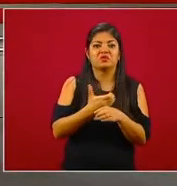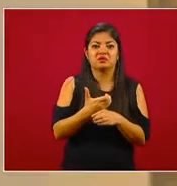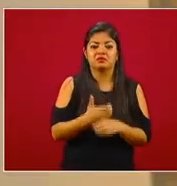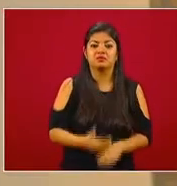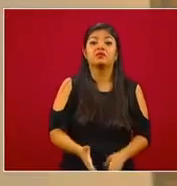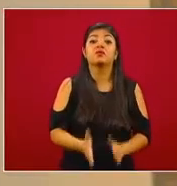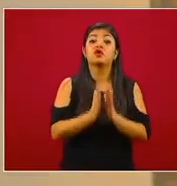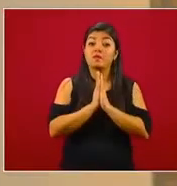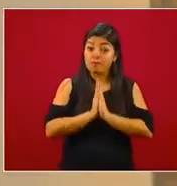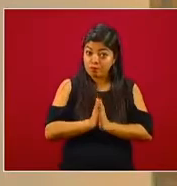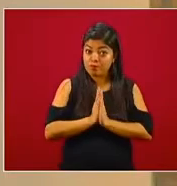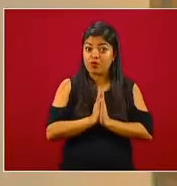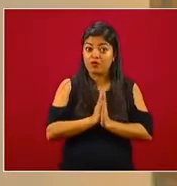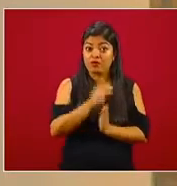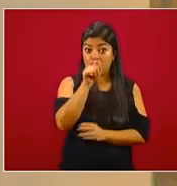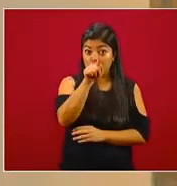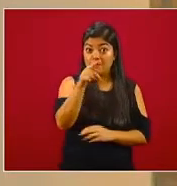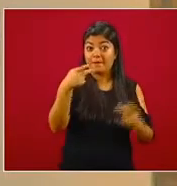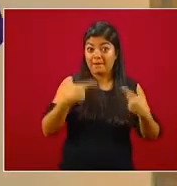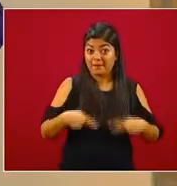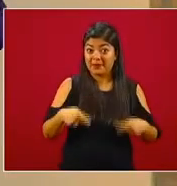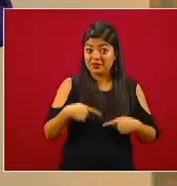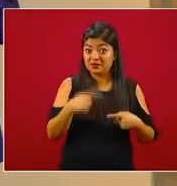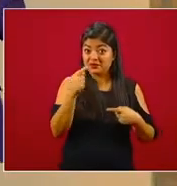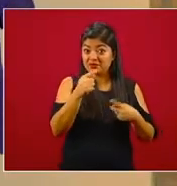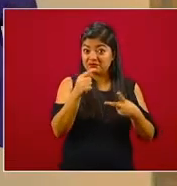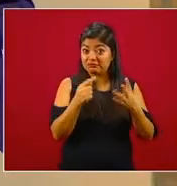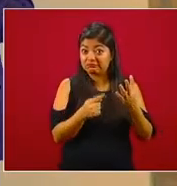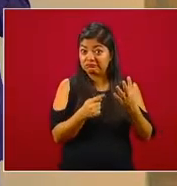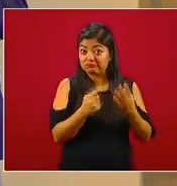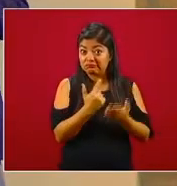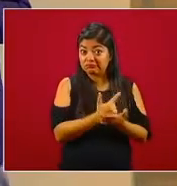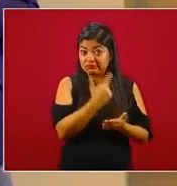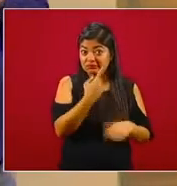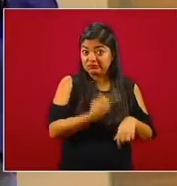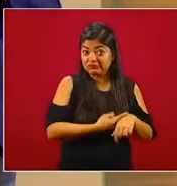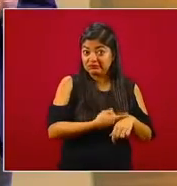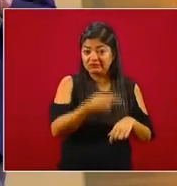favor, he or si es she una reaches the persona hospital con las in a características de riesgo, condition in which acuda we